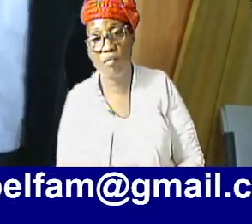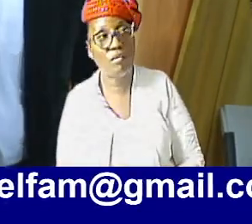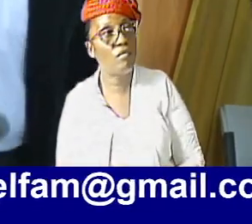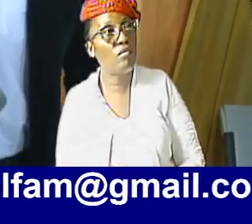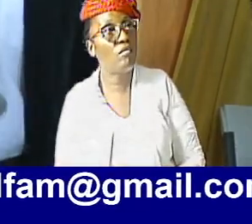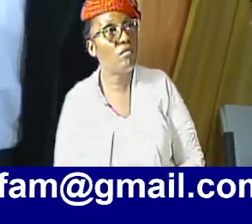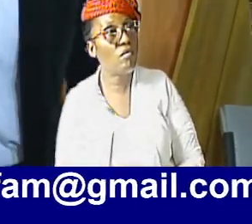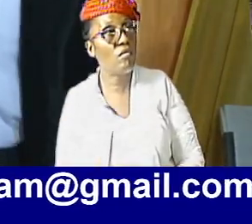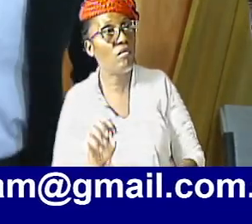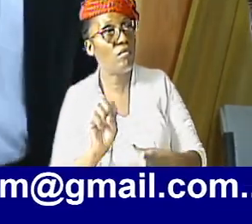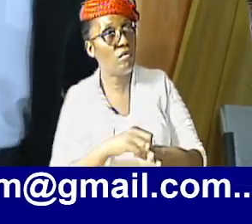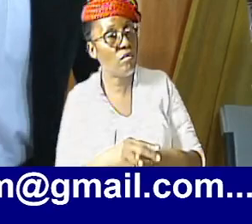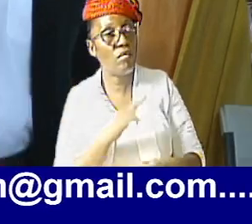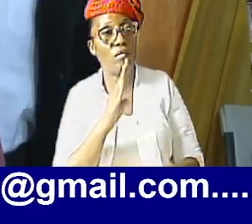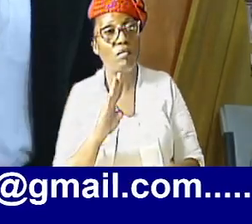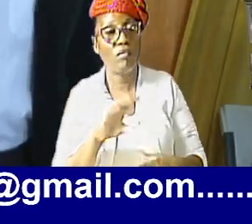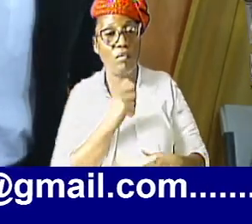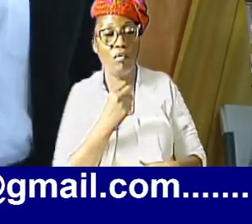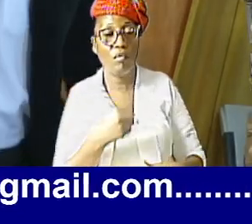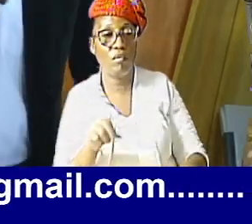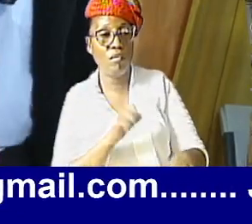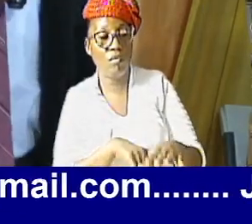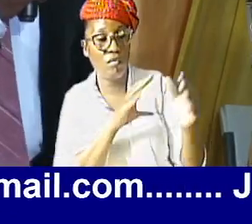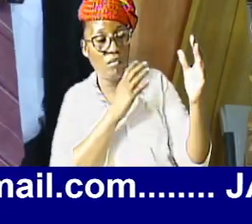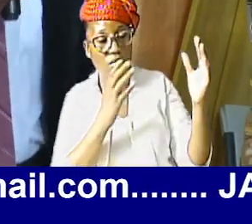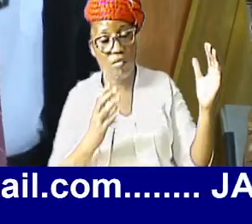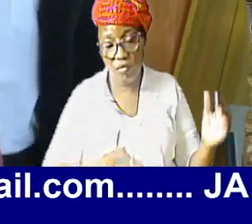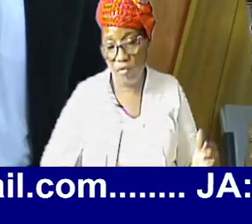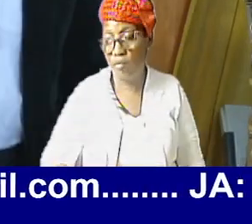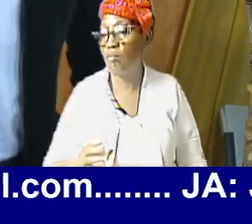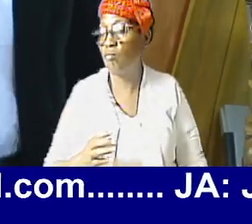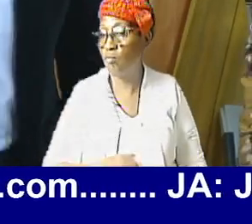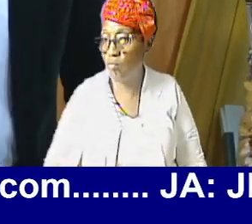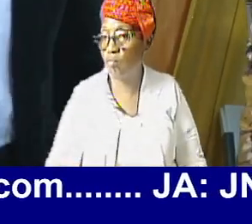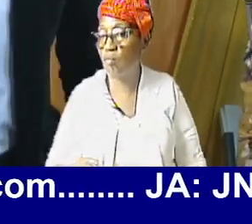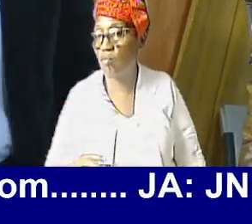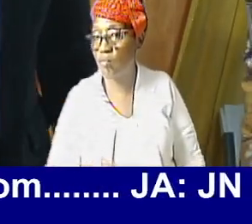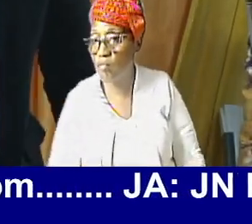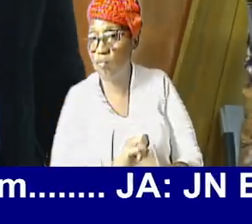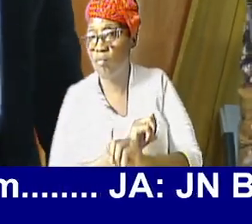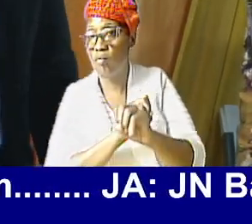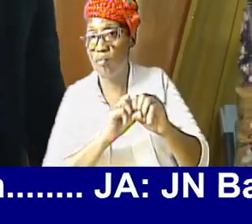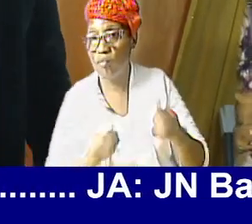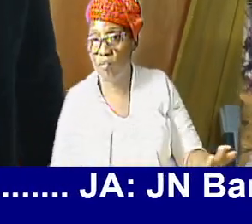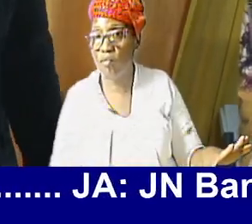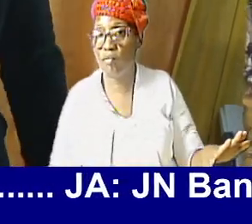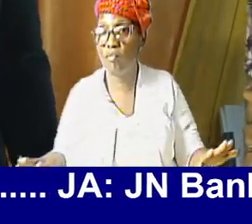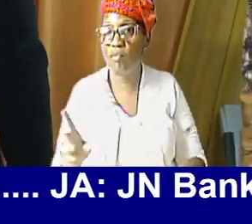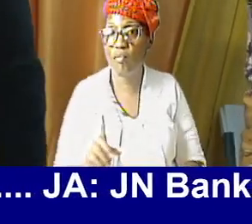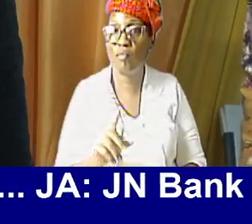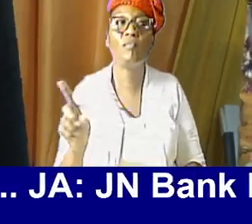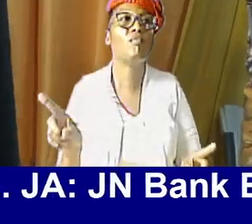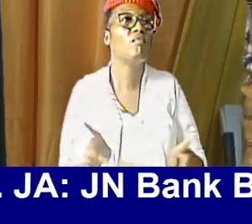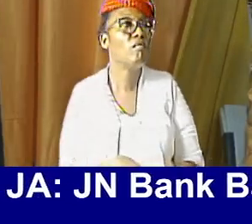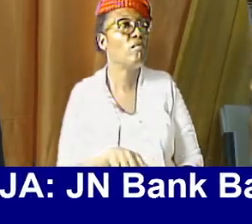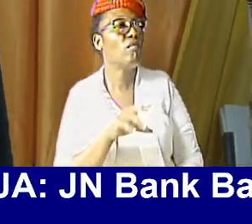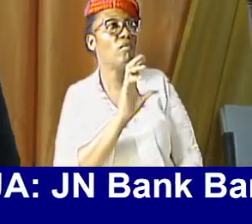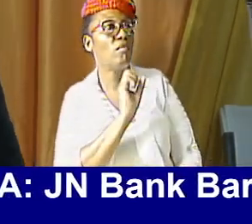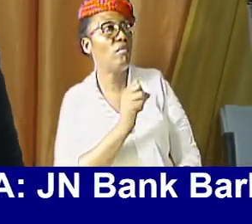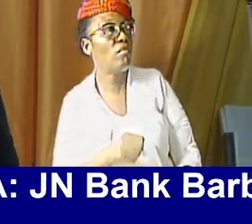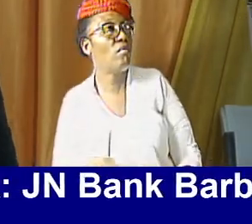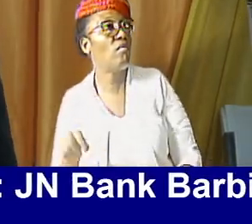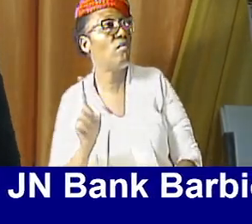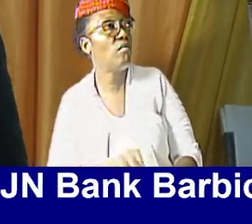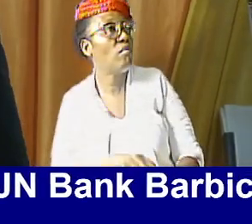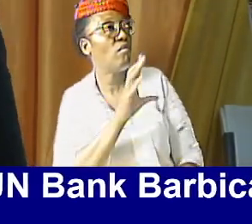be an old time Christian than anything I know. There is nothing like an old time Christian with